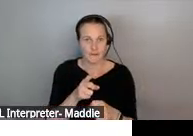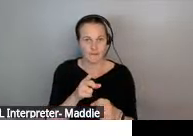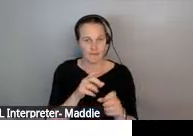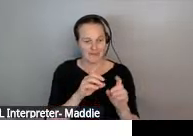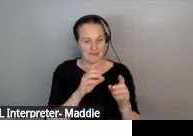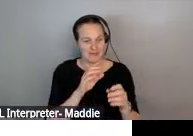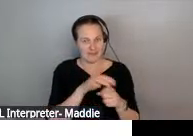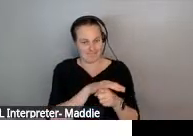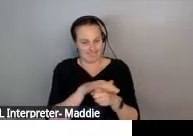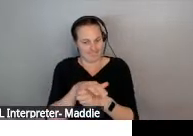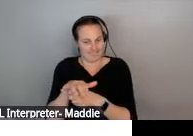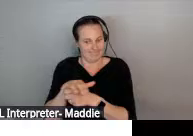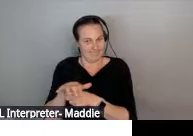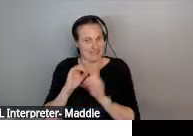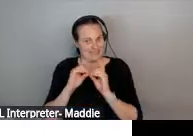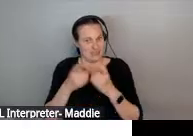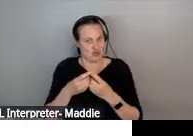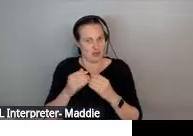level.